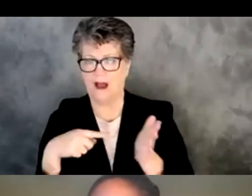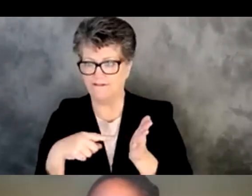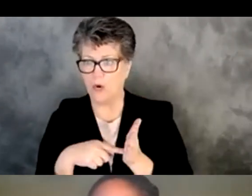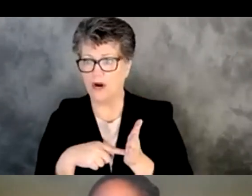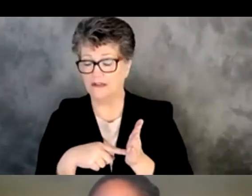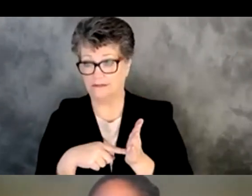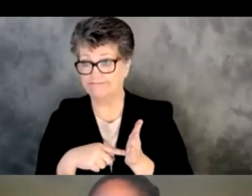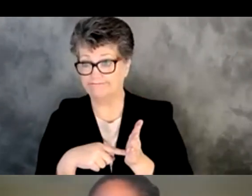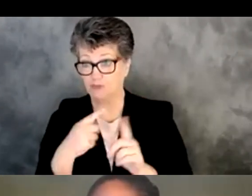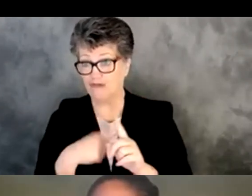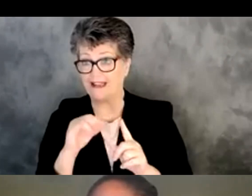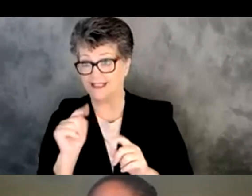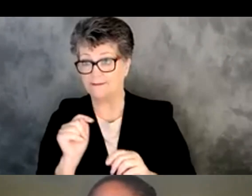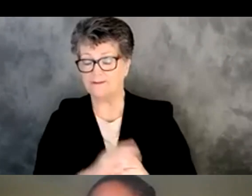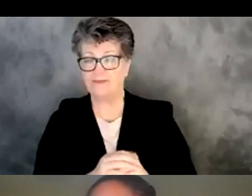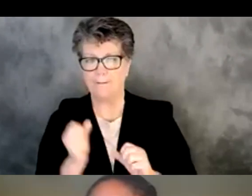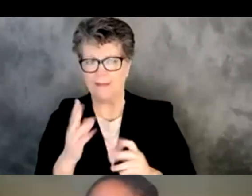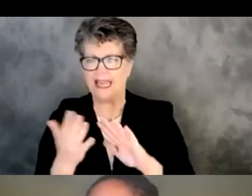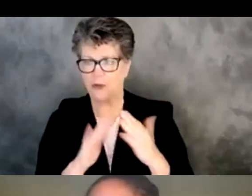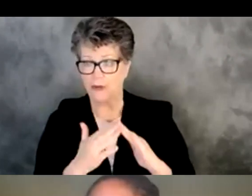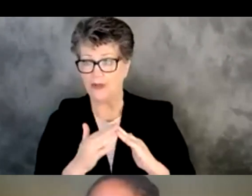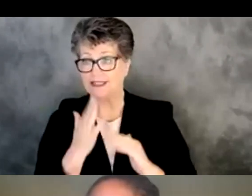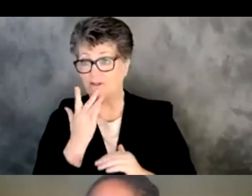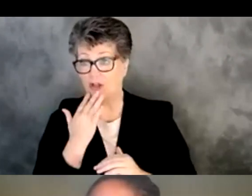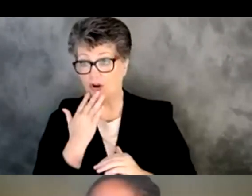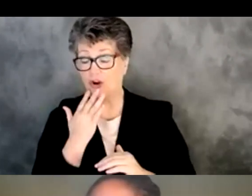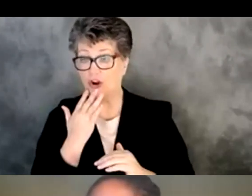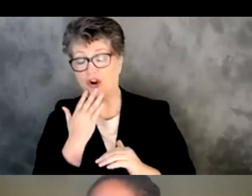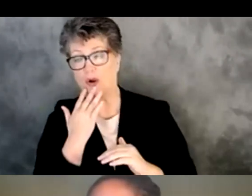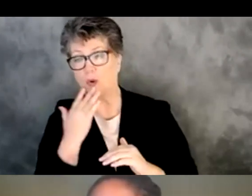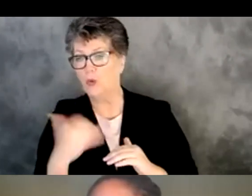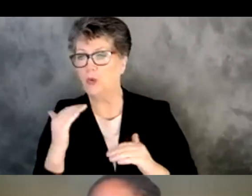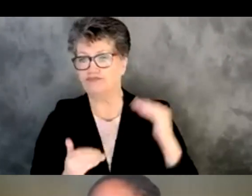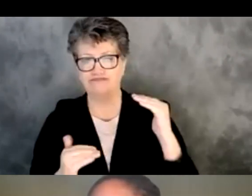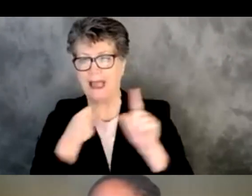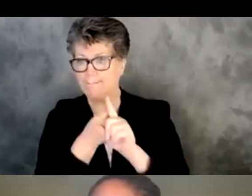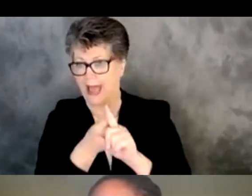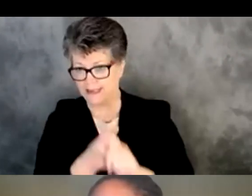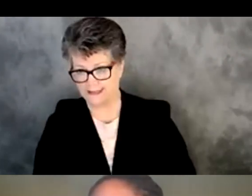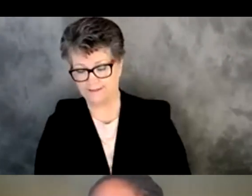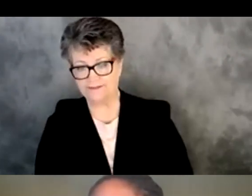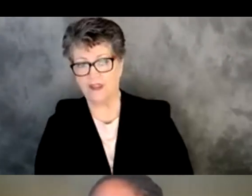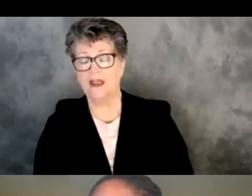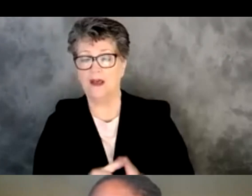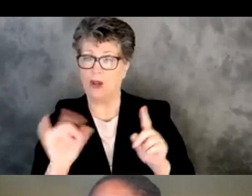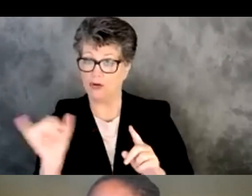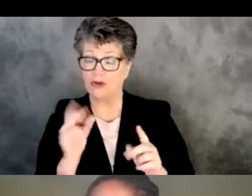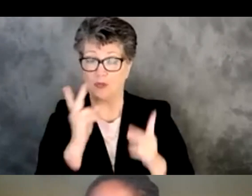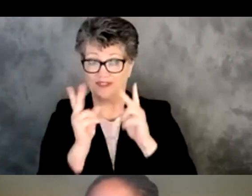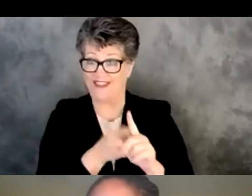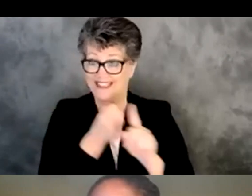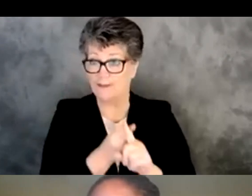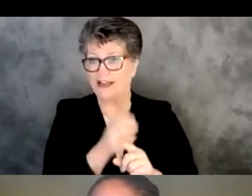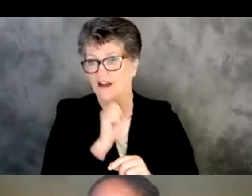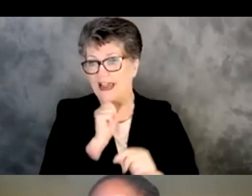rent. Many communities of color have been disproportionately impacted by the pandemic, but we have also seen this impact on our